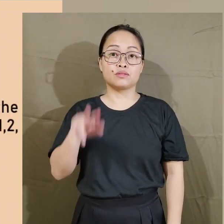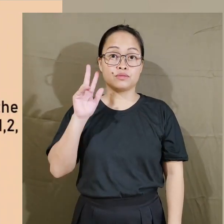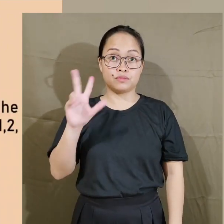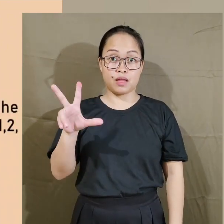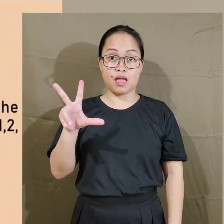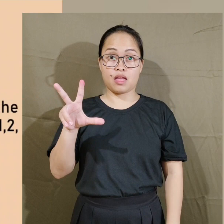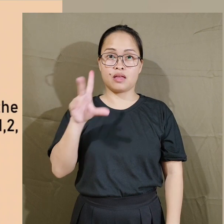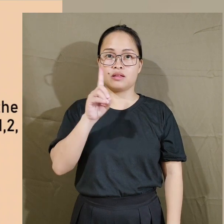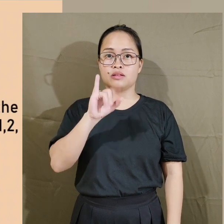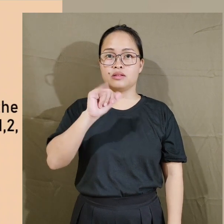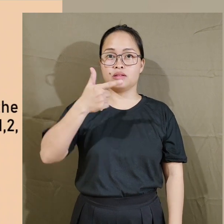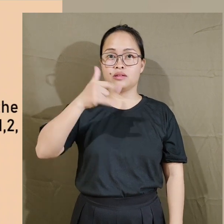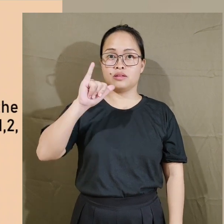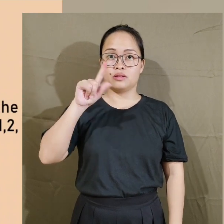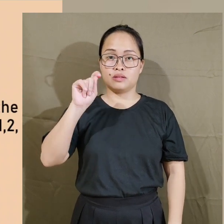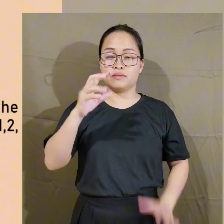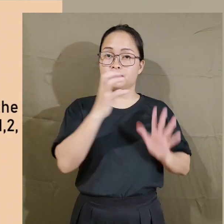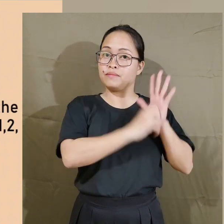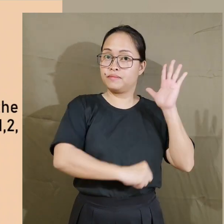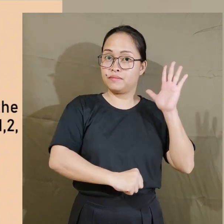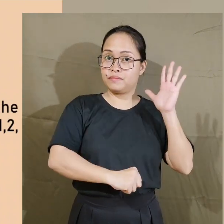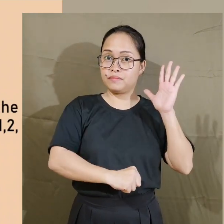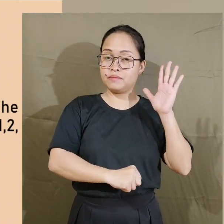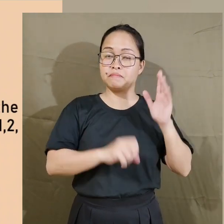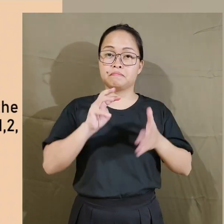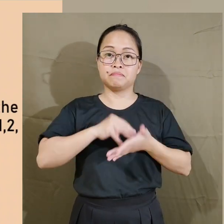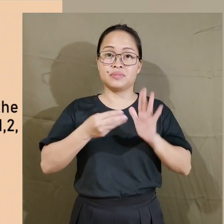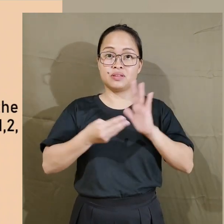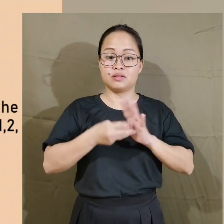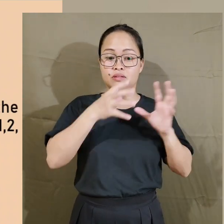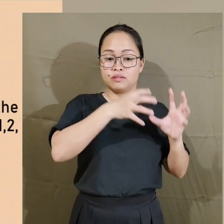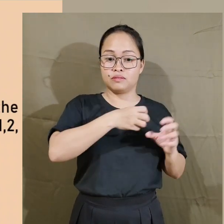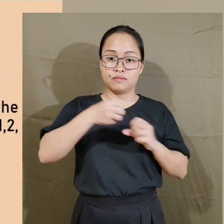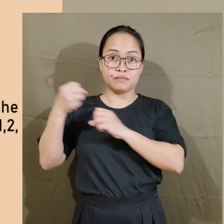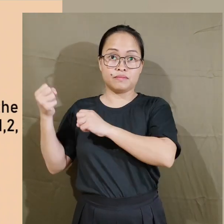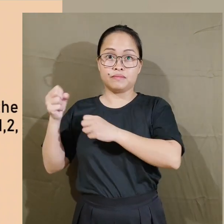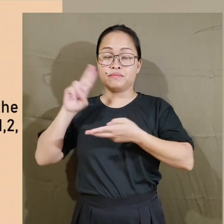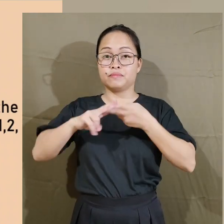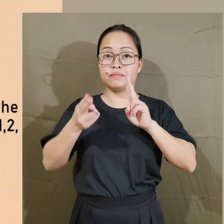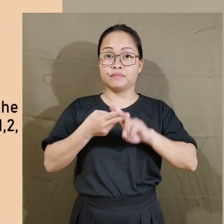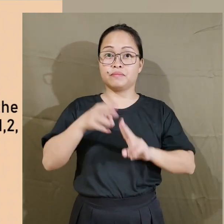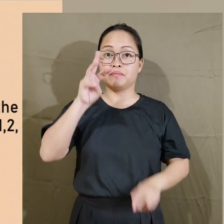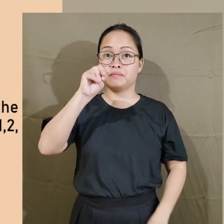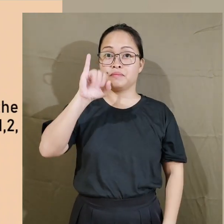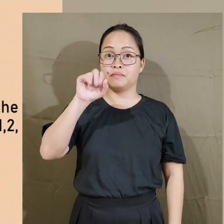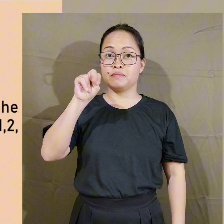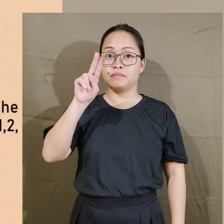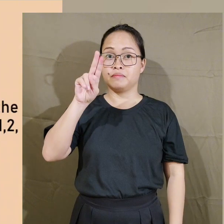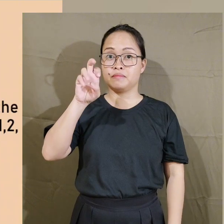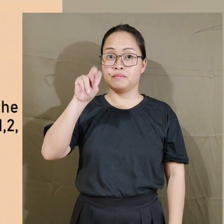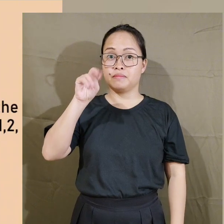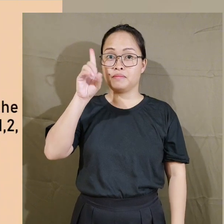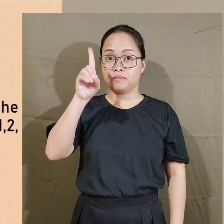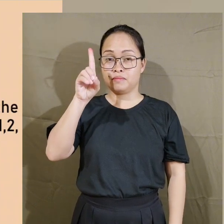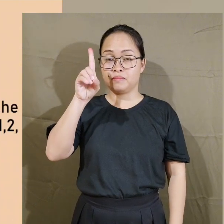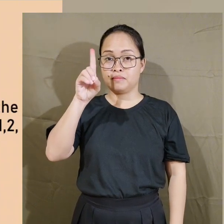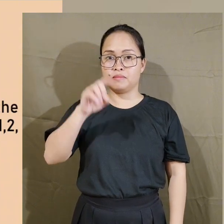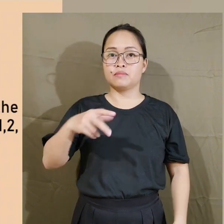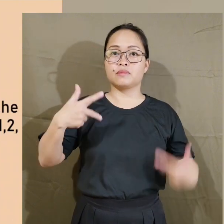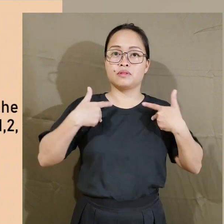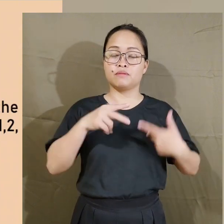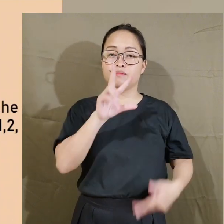Three-digit subtraction is the subtraction of numbers in which the minuend consists of